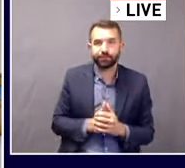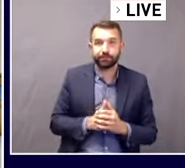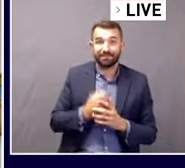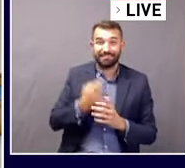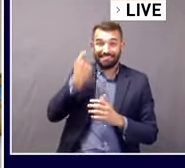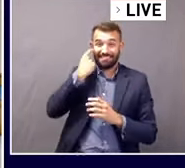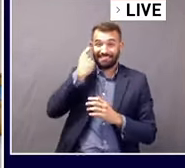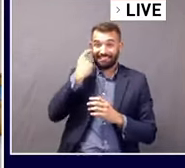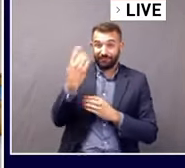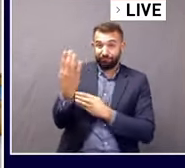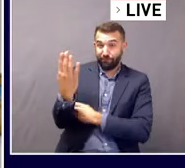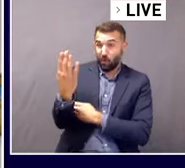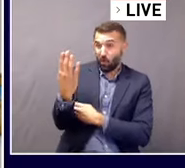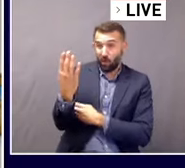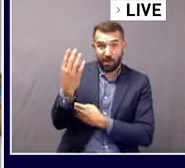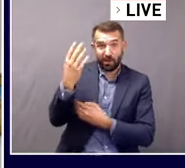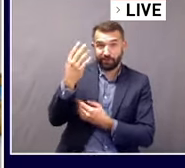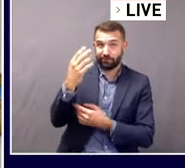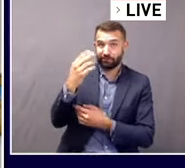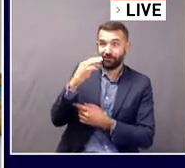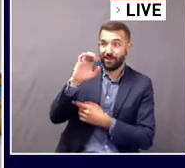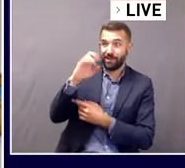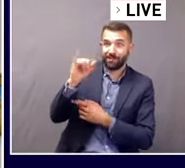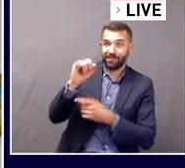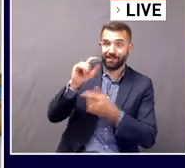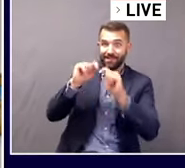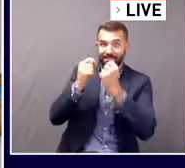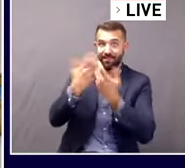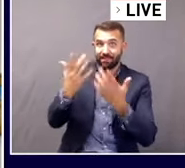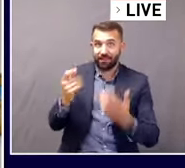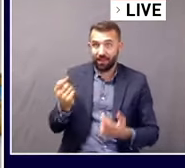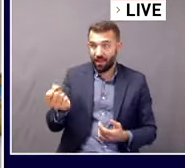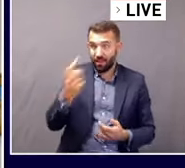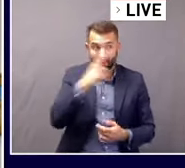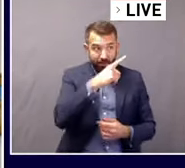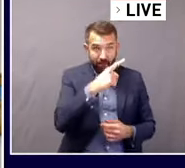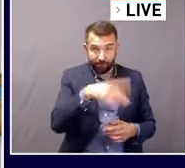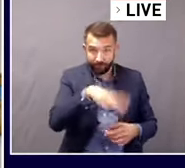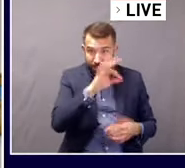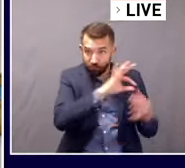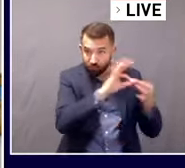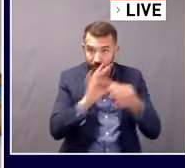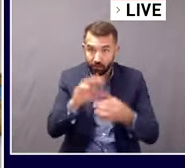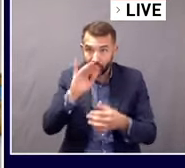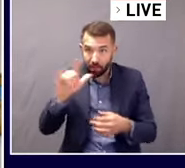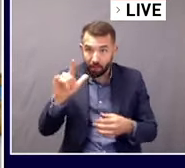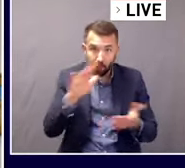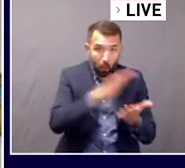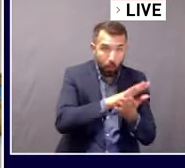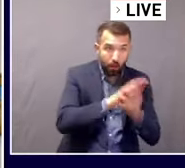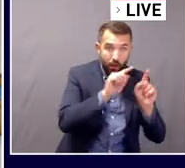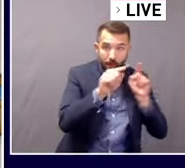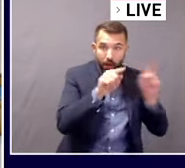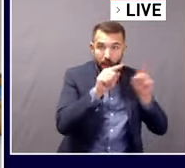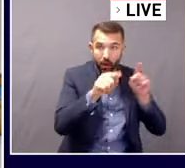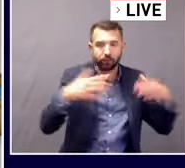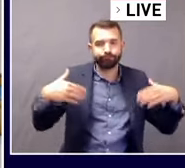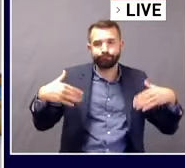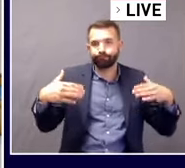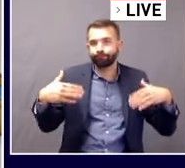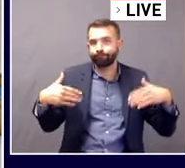in with our epidemiology team, and that was one of the questions that I asked and that they're looking into, of course. So at this time, I can't confirm